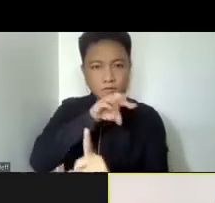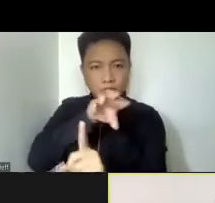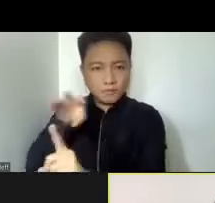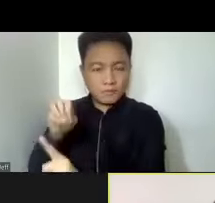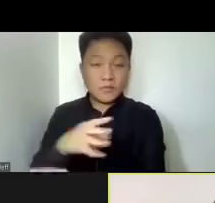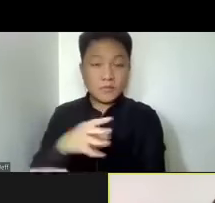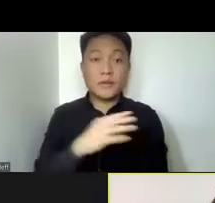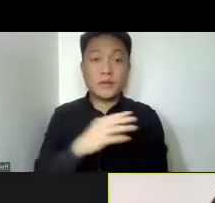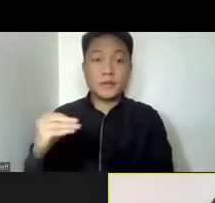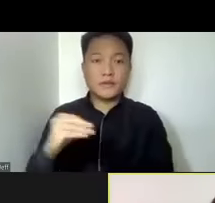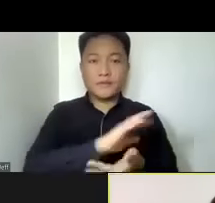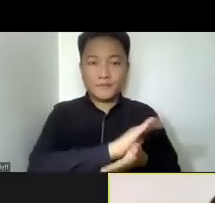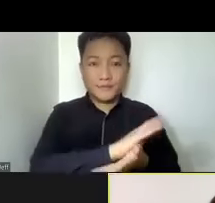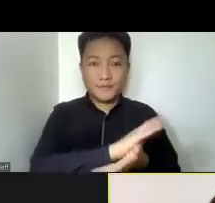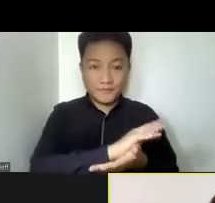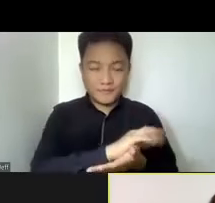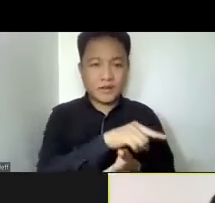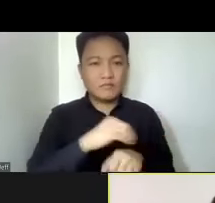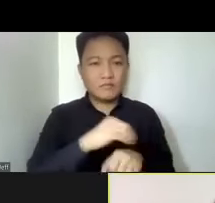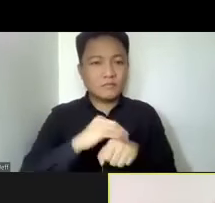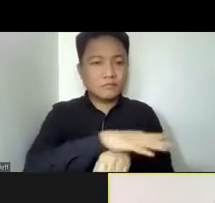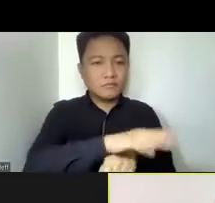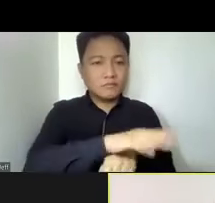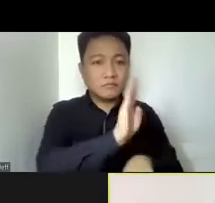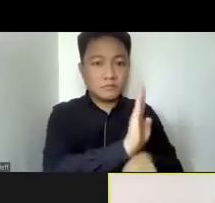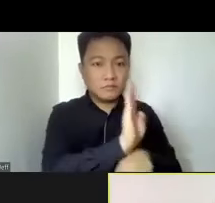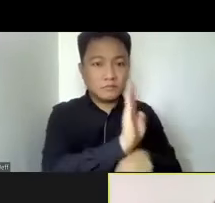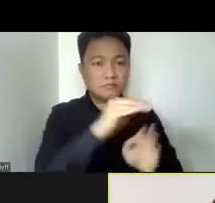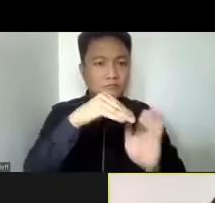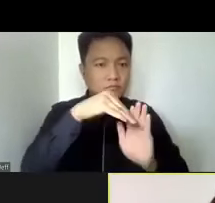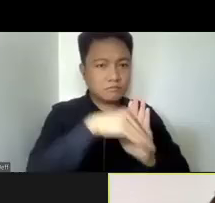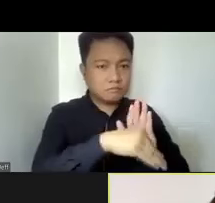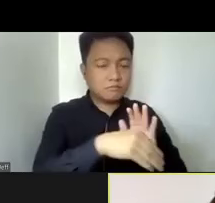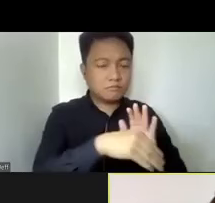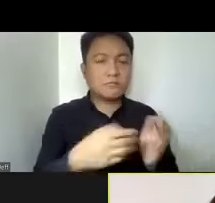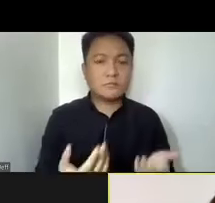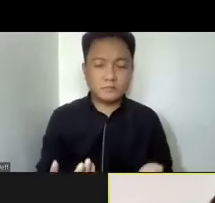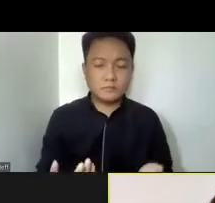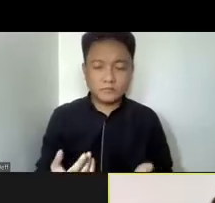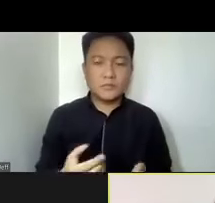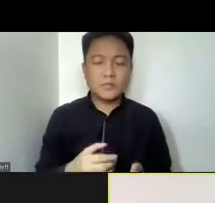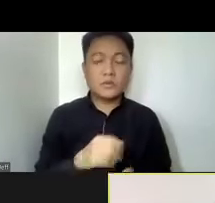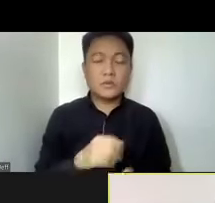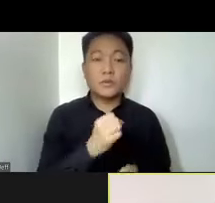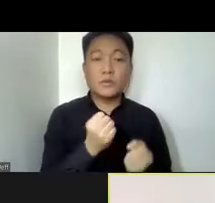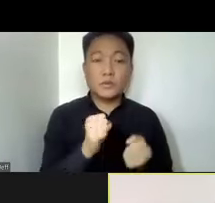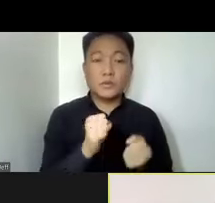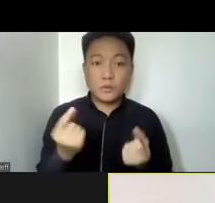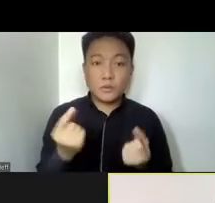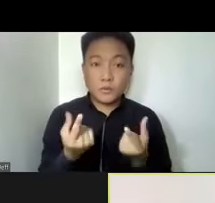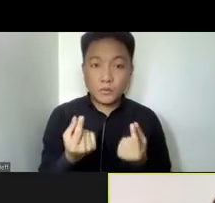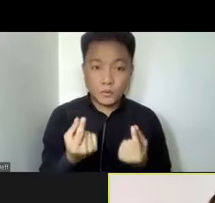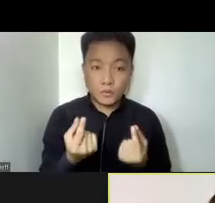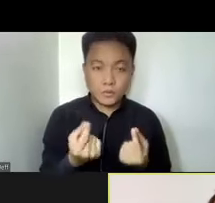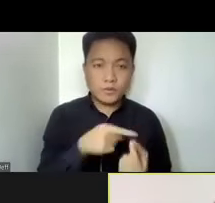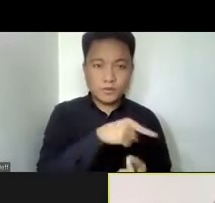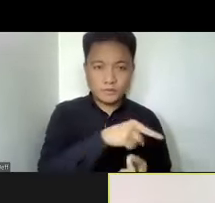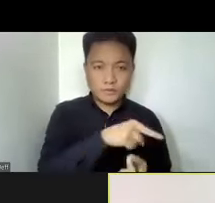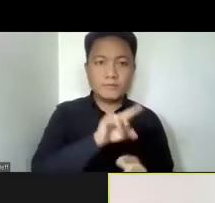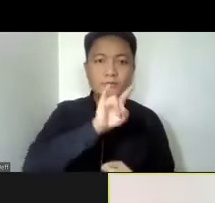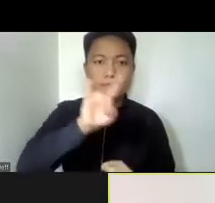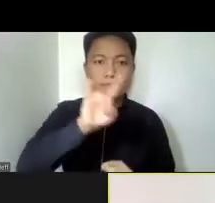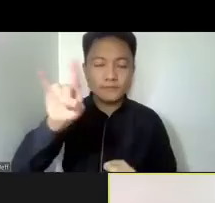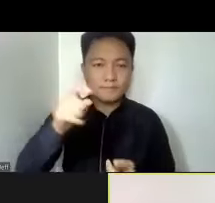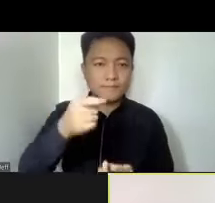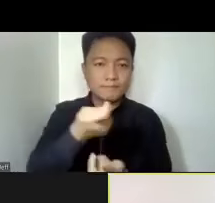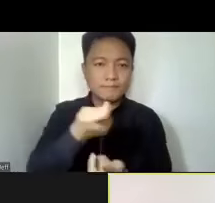media and e-wallets to adapt to the new normal. And finally, practicing inclusivity by encouraging women